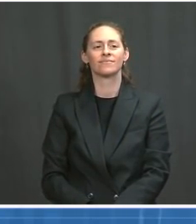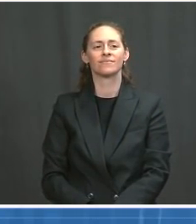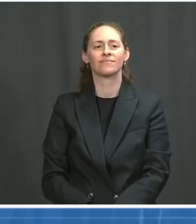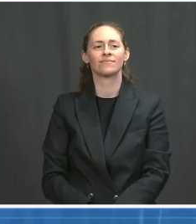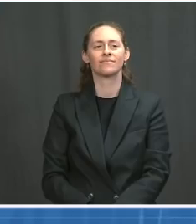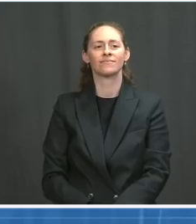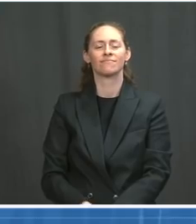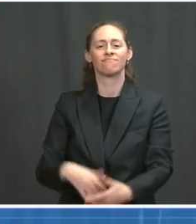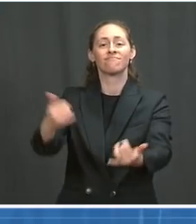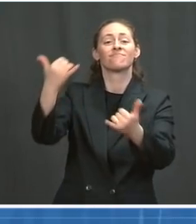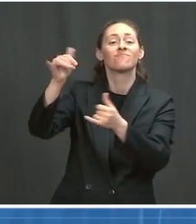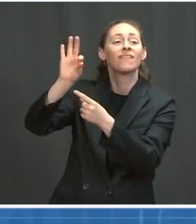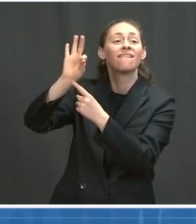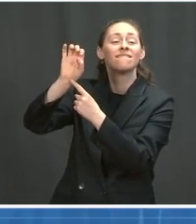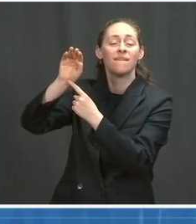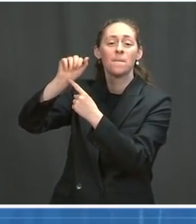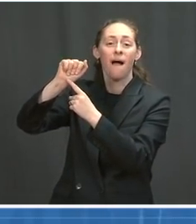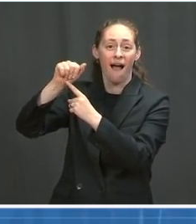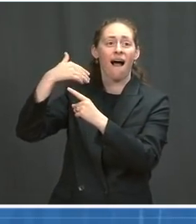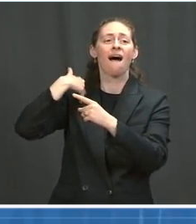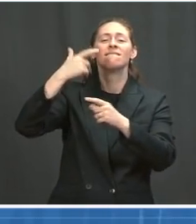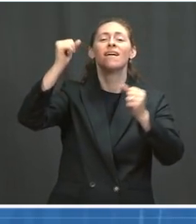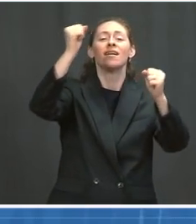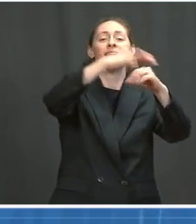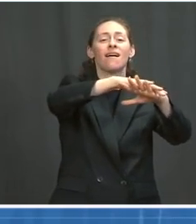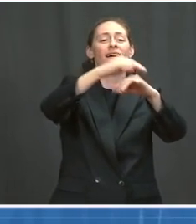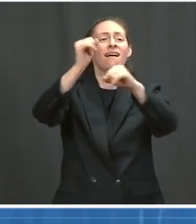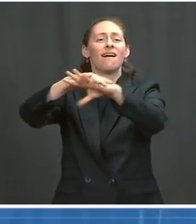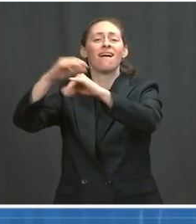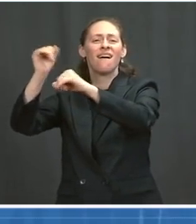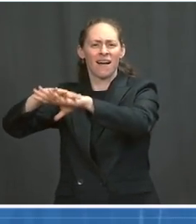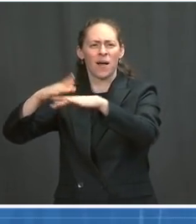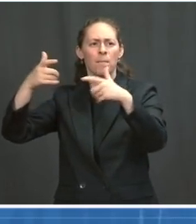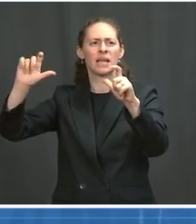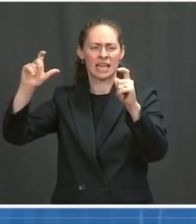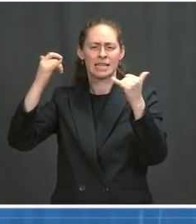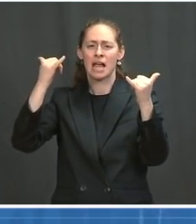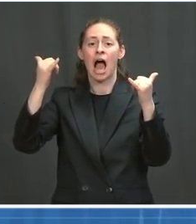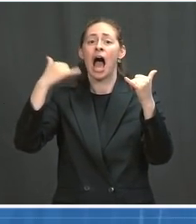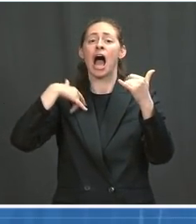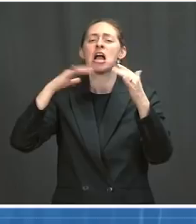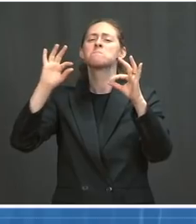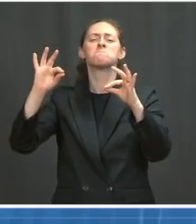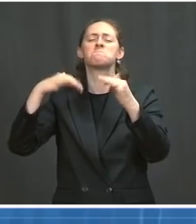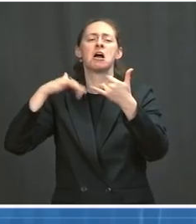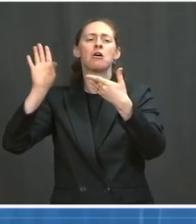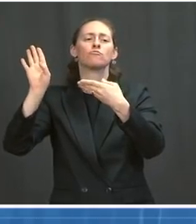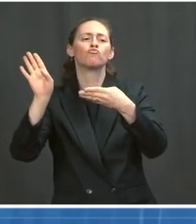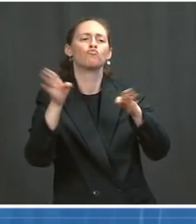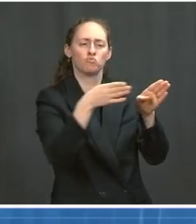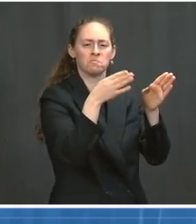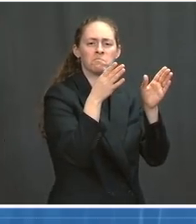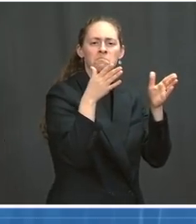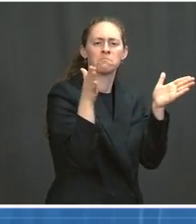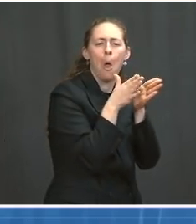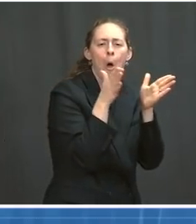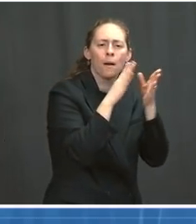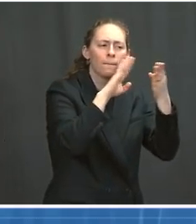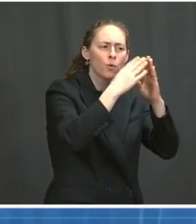Americans so well to smaller, community-based sites and expanding the number of mobile clinics.